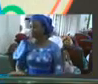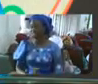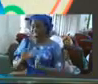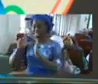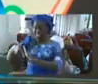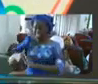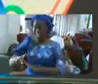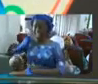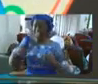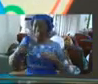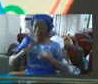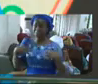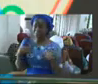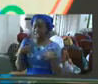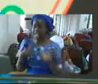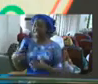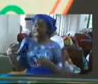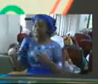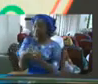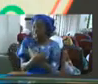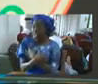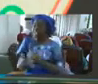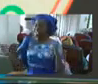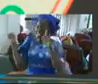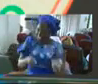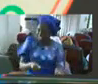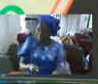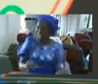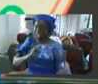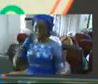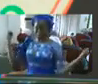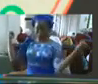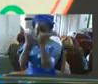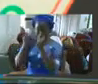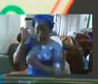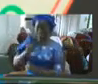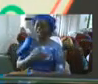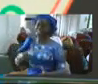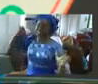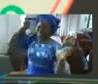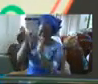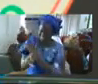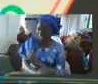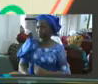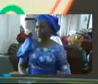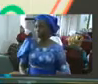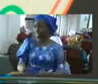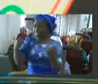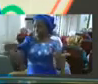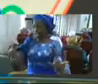came. I fought him. I killed him. Now Goliath is